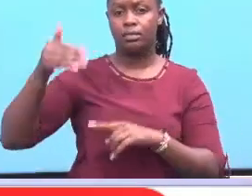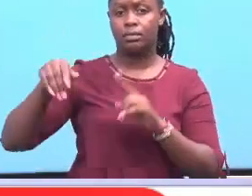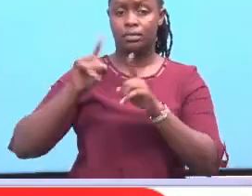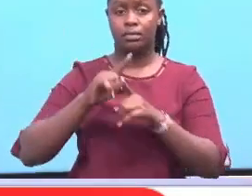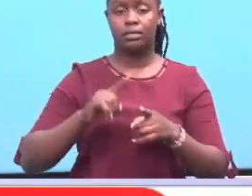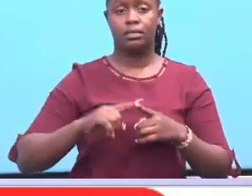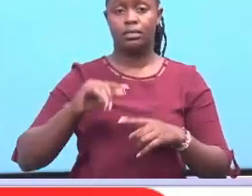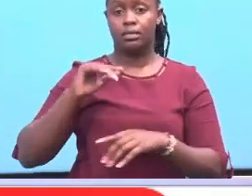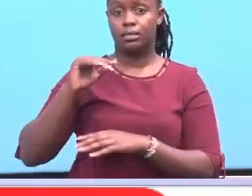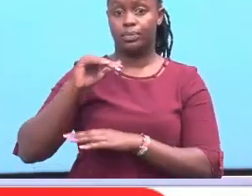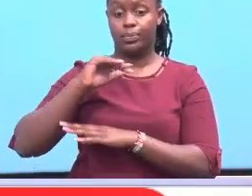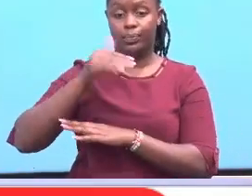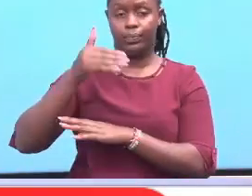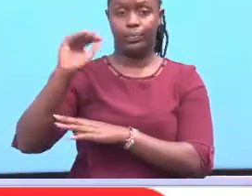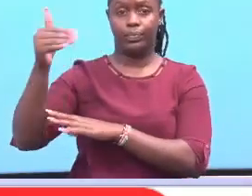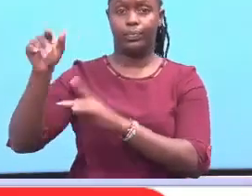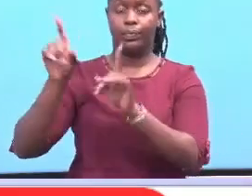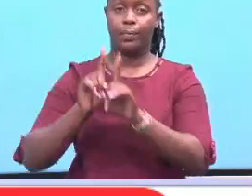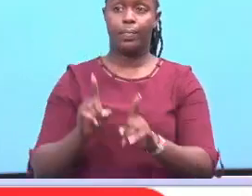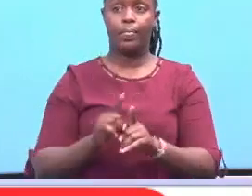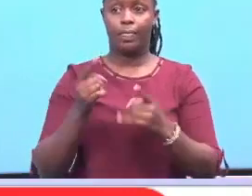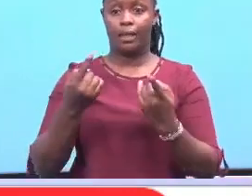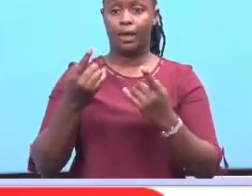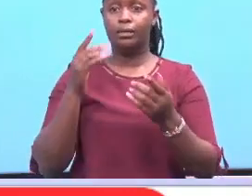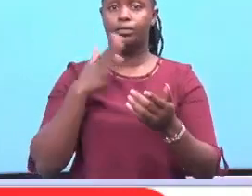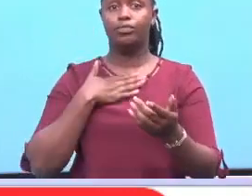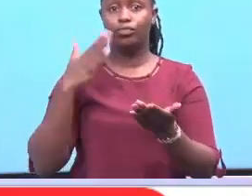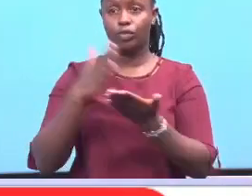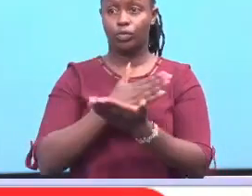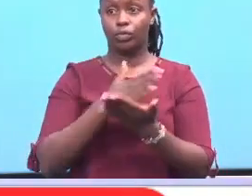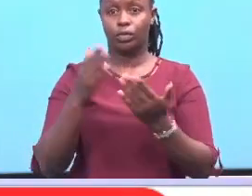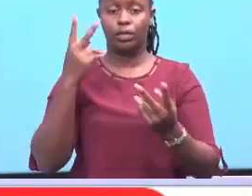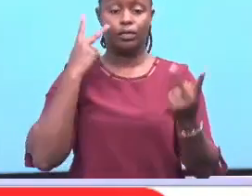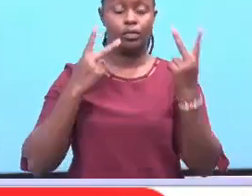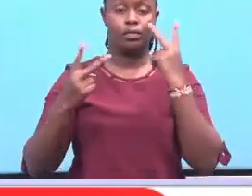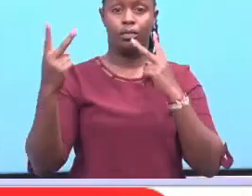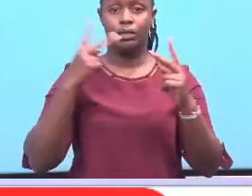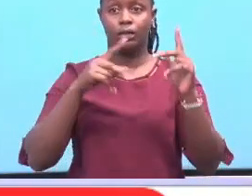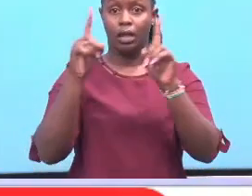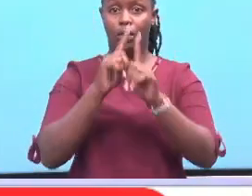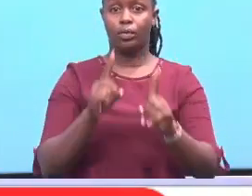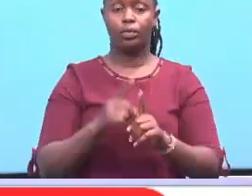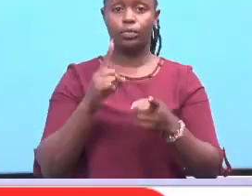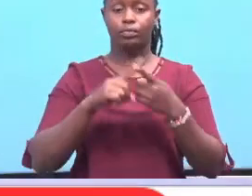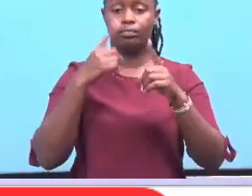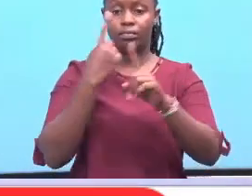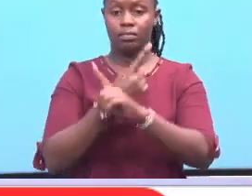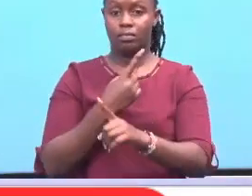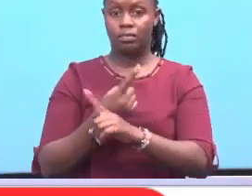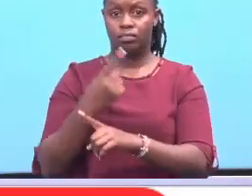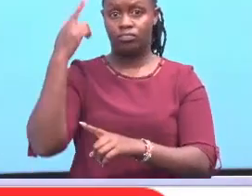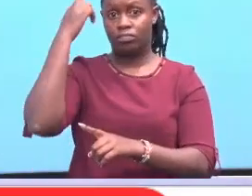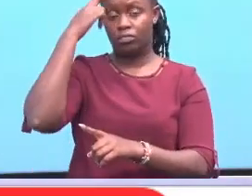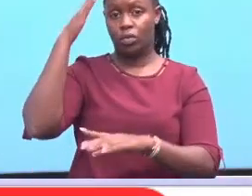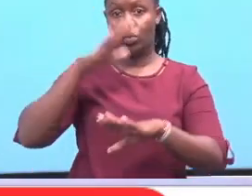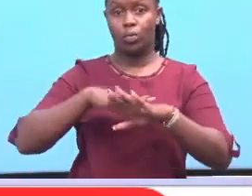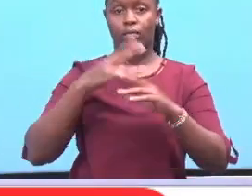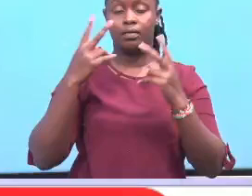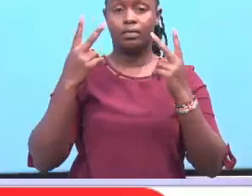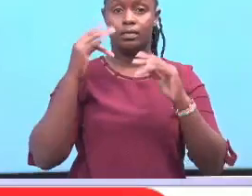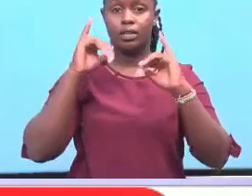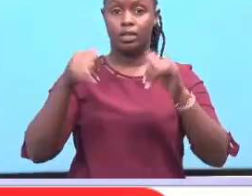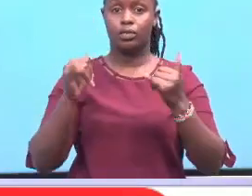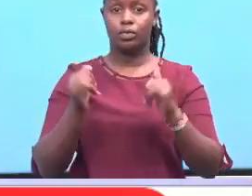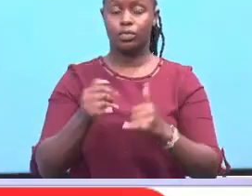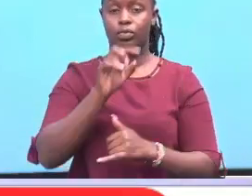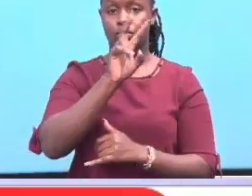country this evening. I invite you to also share with me your views and reviews on the news. The SMS line is